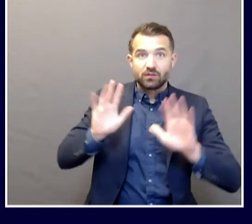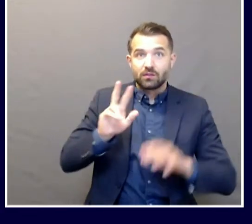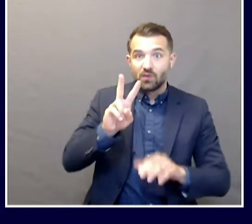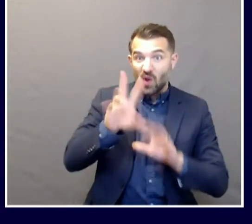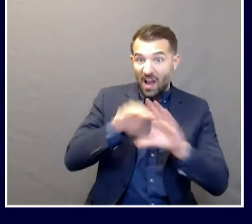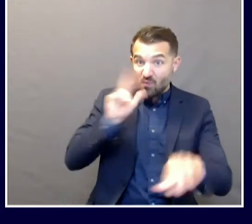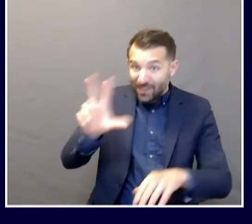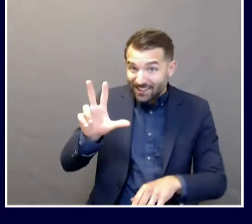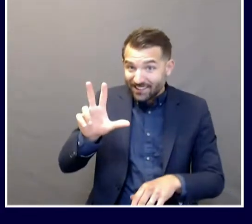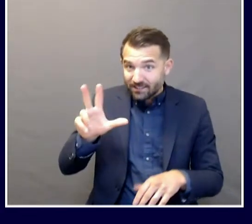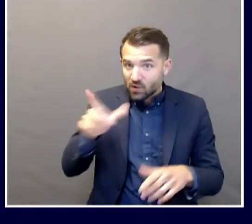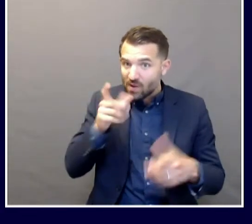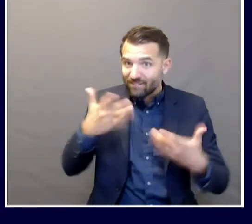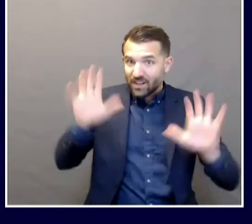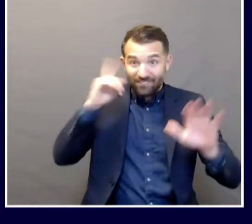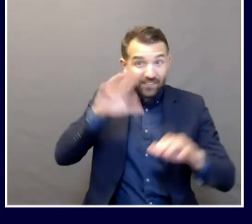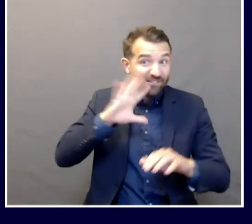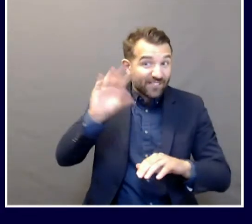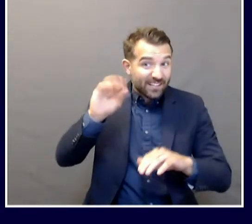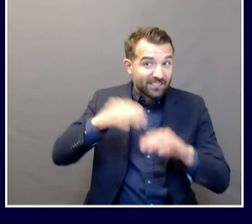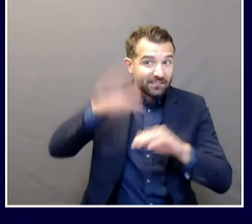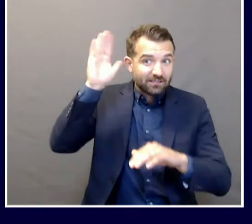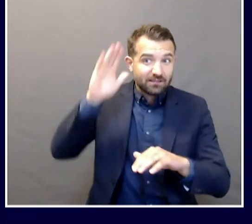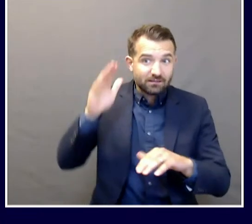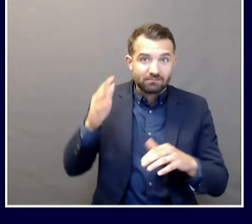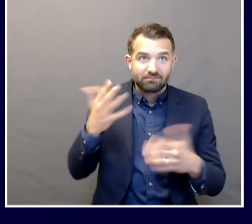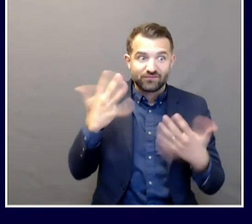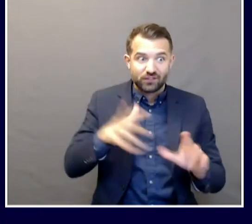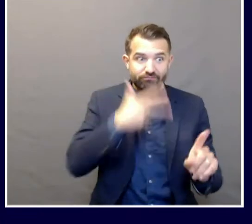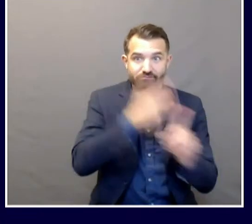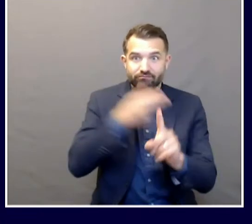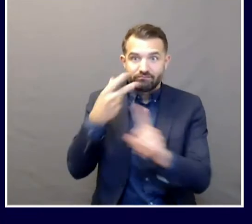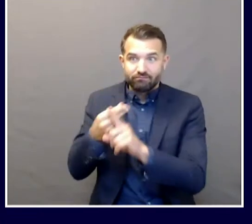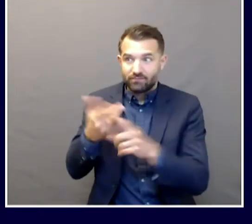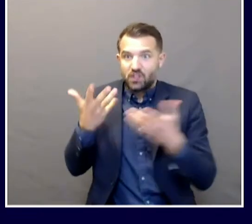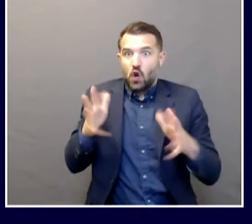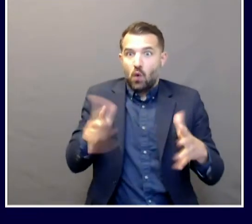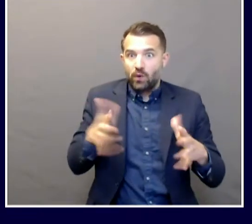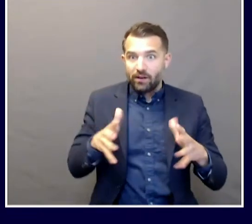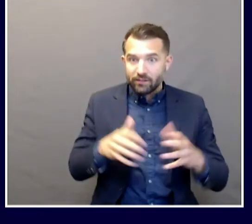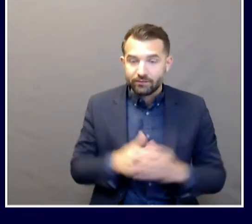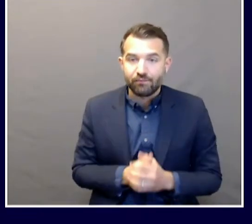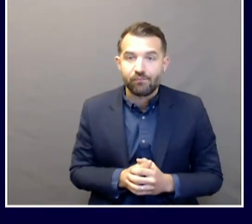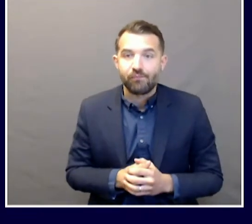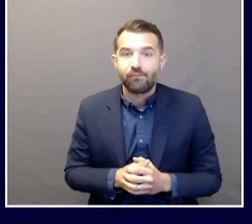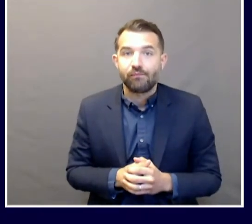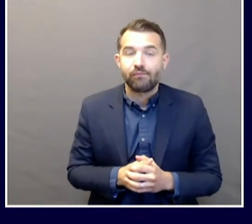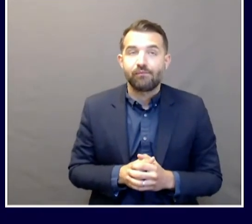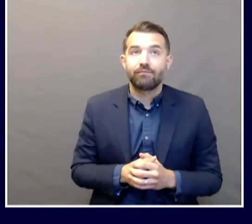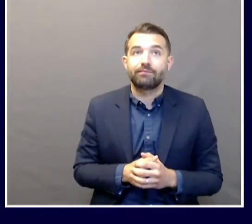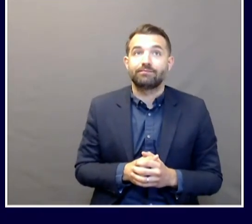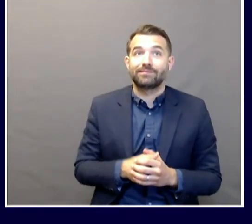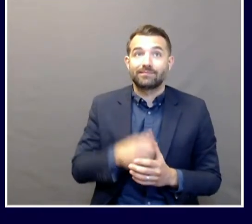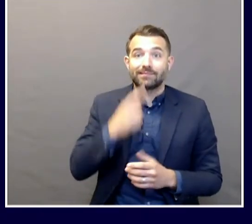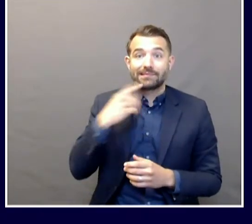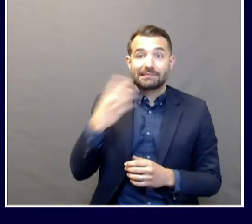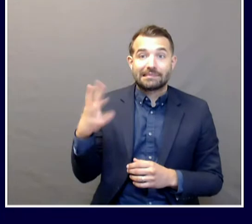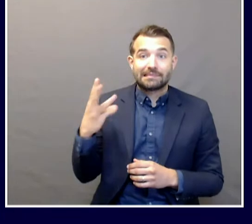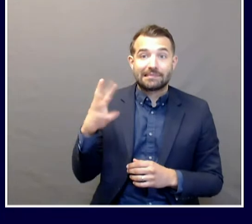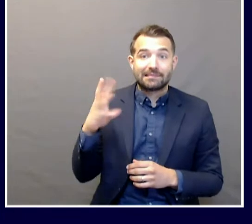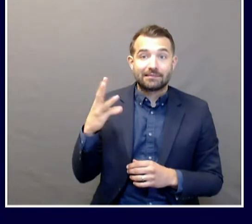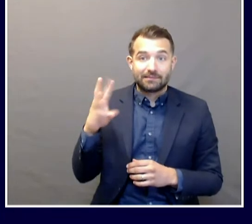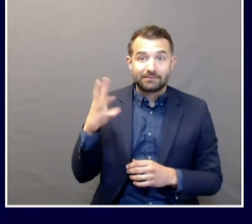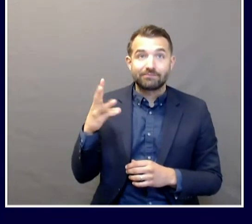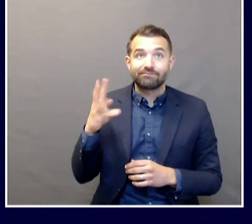50 and older has received all the shots they need. But among people who are 16 and 17, or